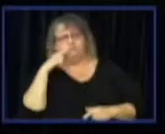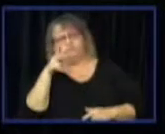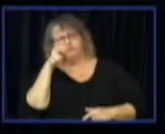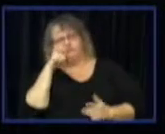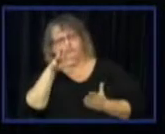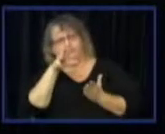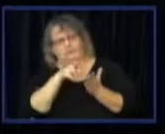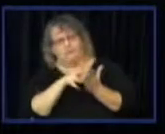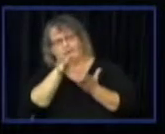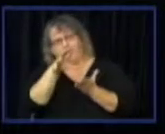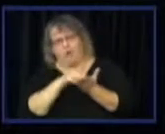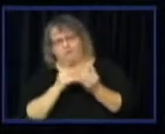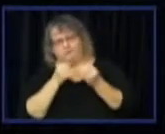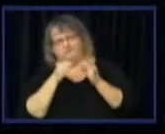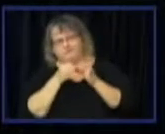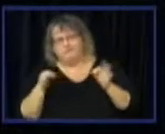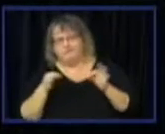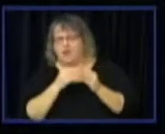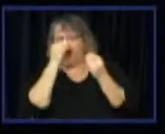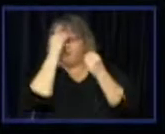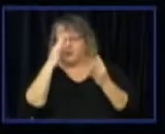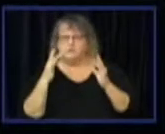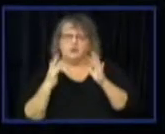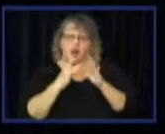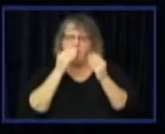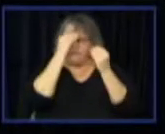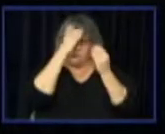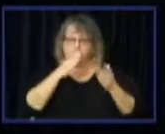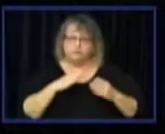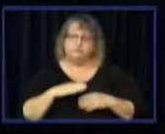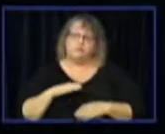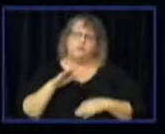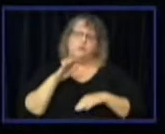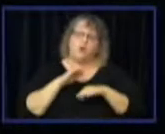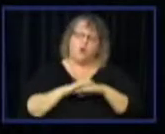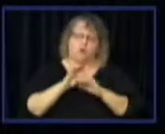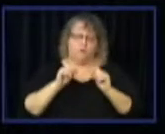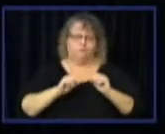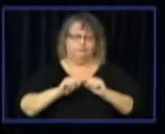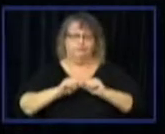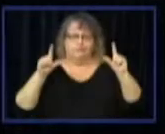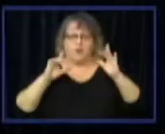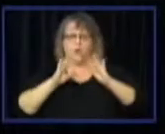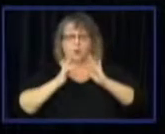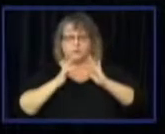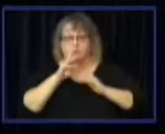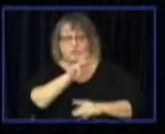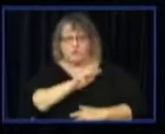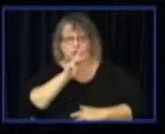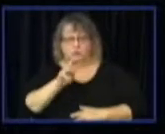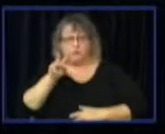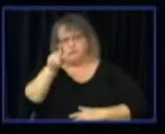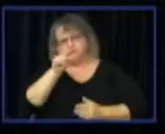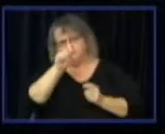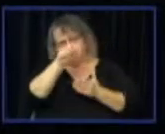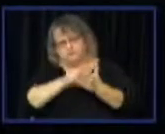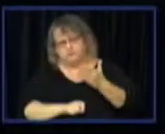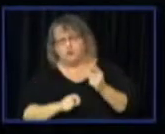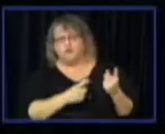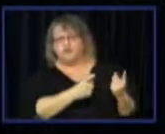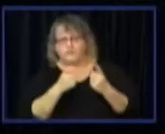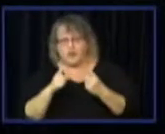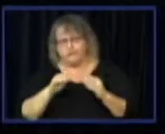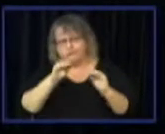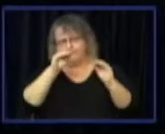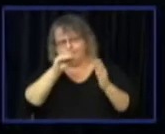to show you some contact information. You'll be able to go to a website and fill out the survey yourself if you like. You